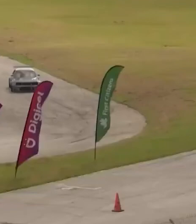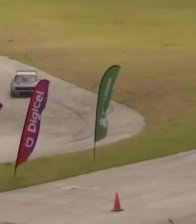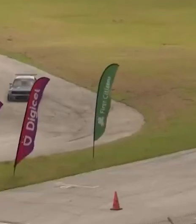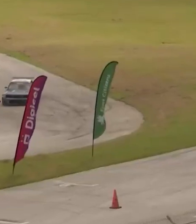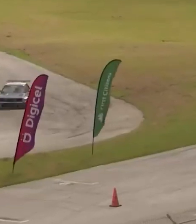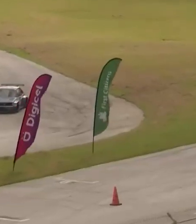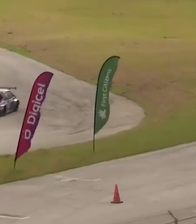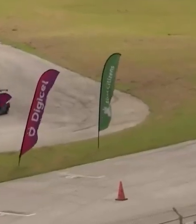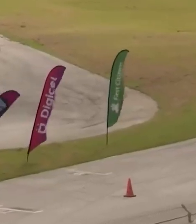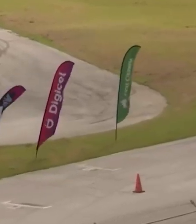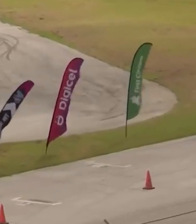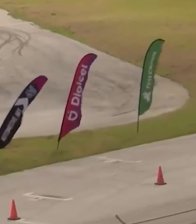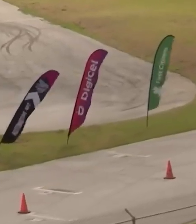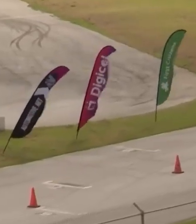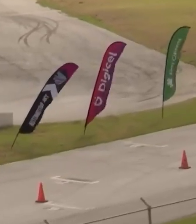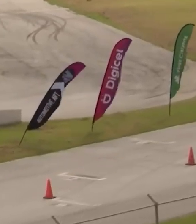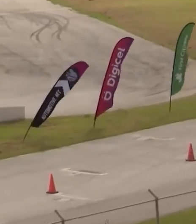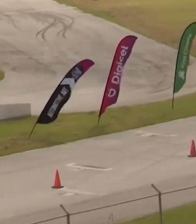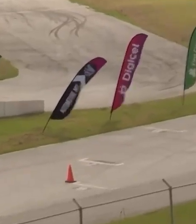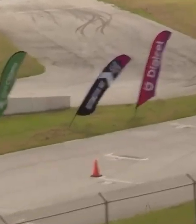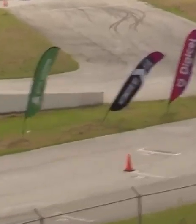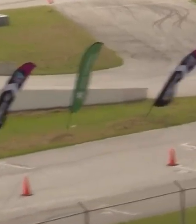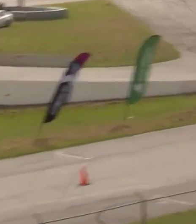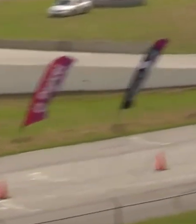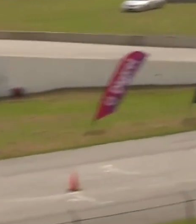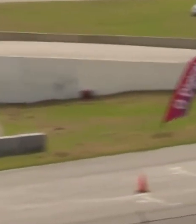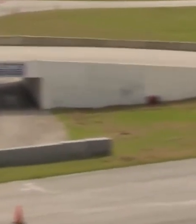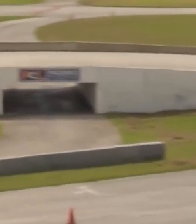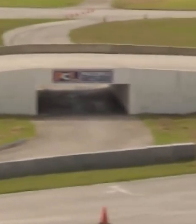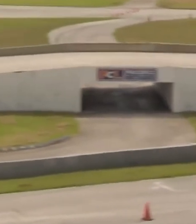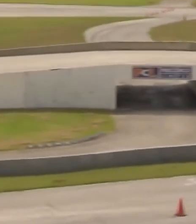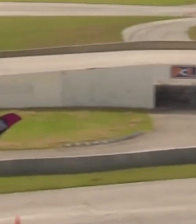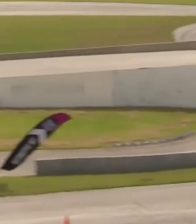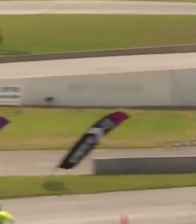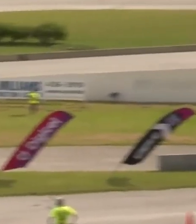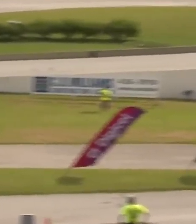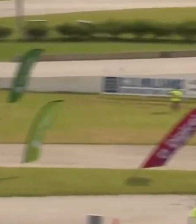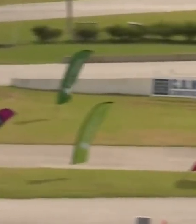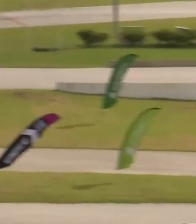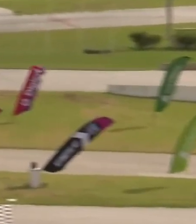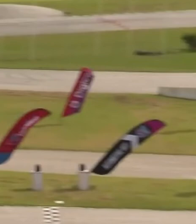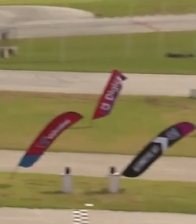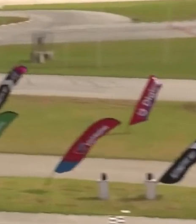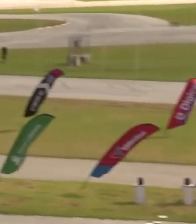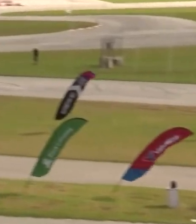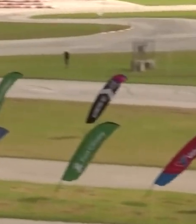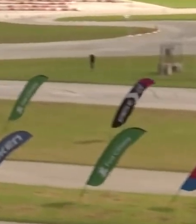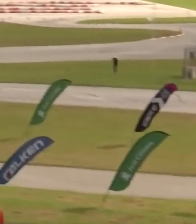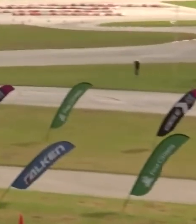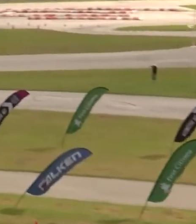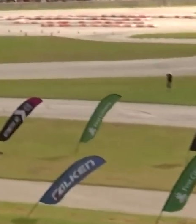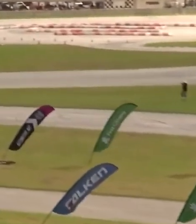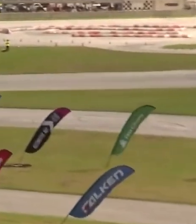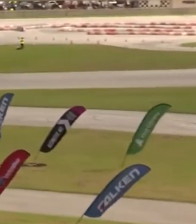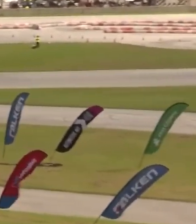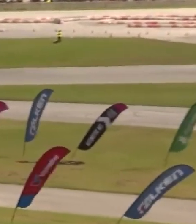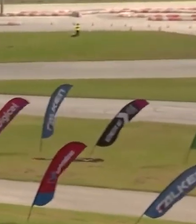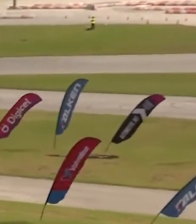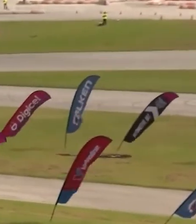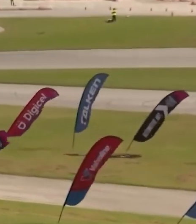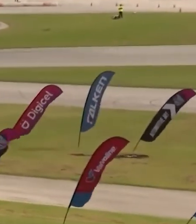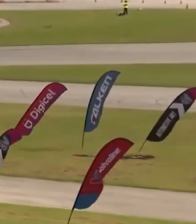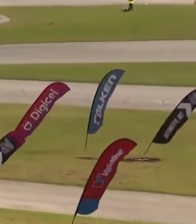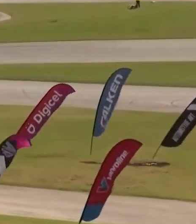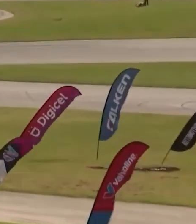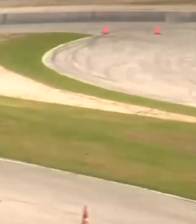lap. Once Maloney kept the machine on the track, no worries with the assignment. His winning time during the first